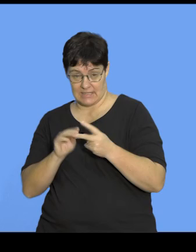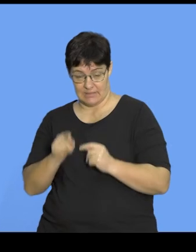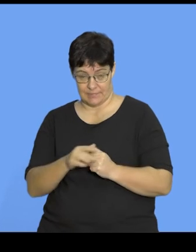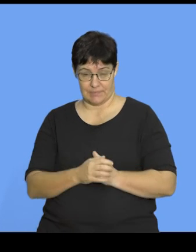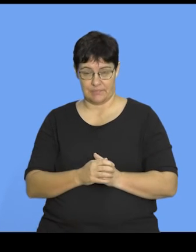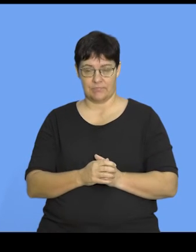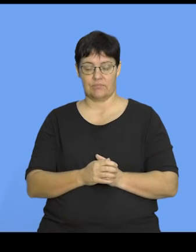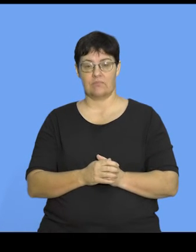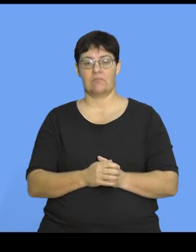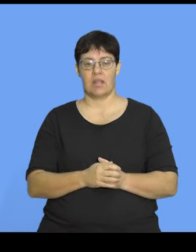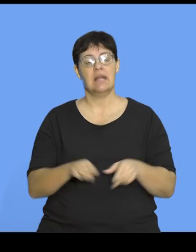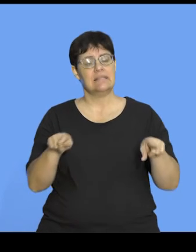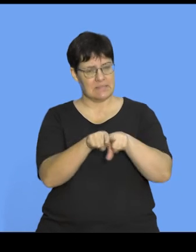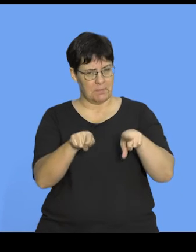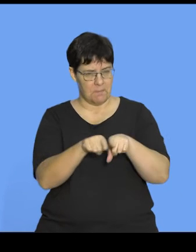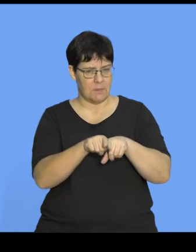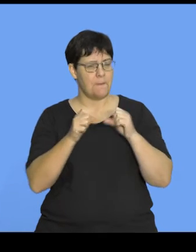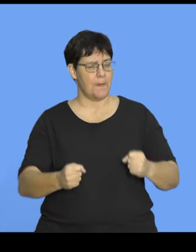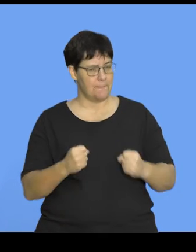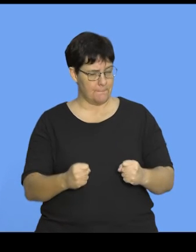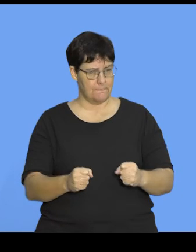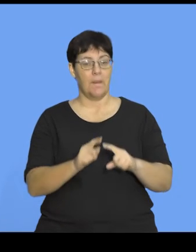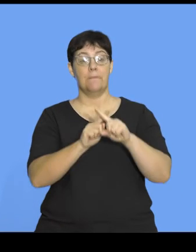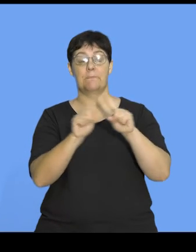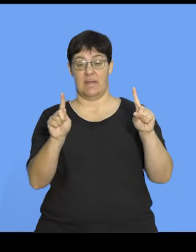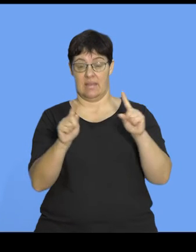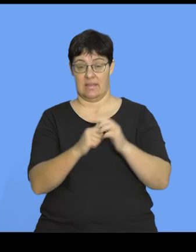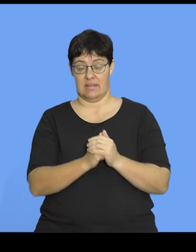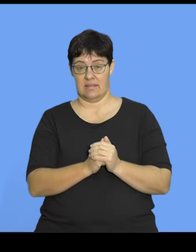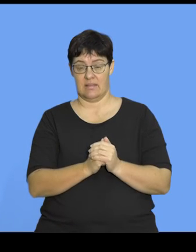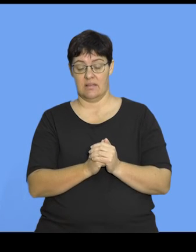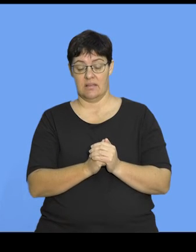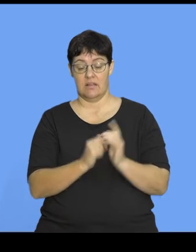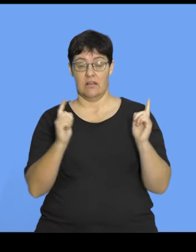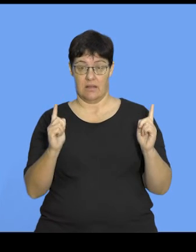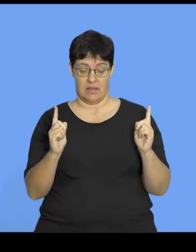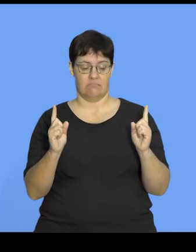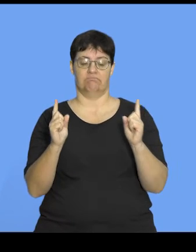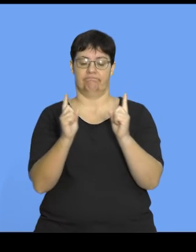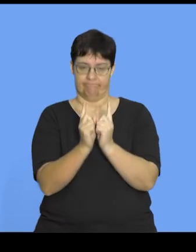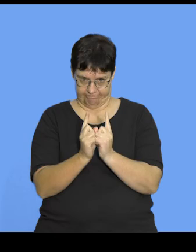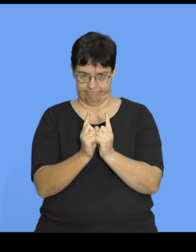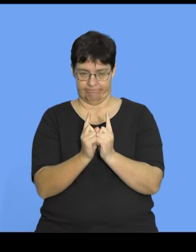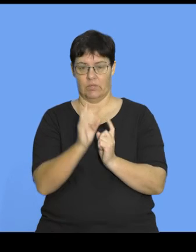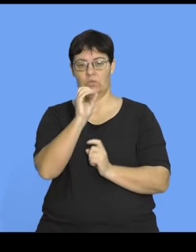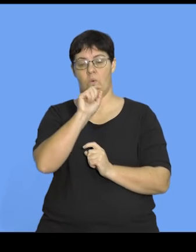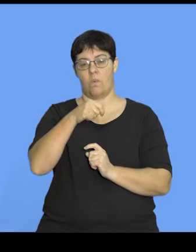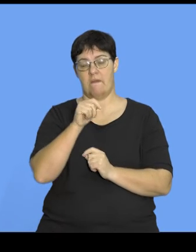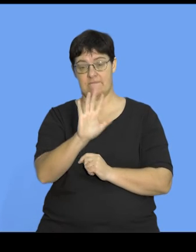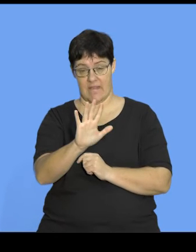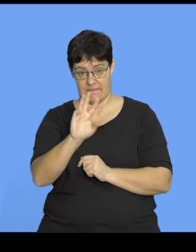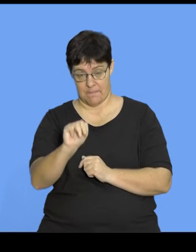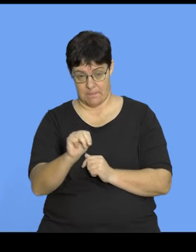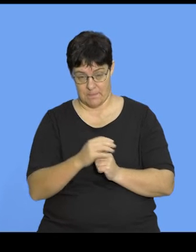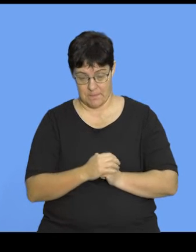Now they say, same situation, except my distance is diminished